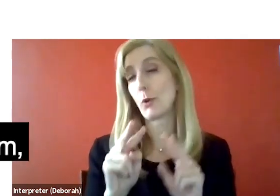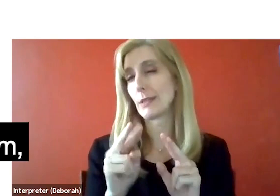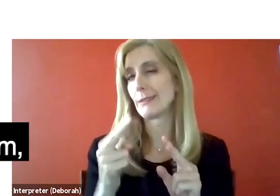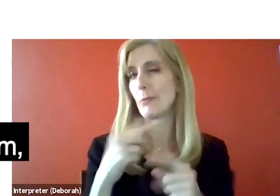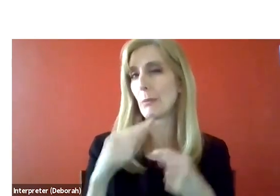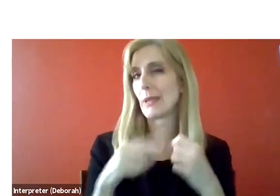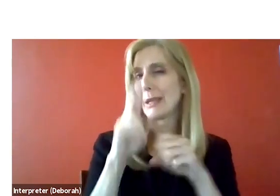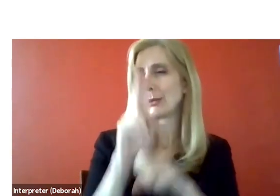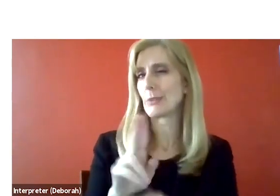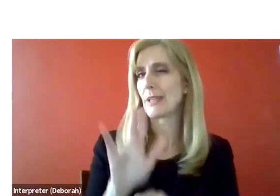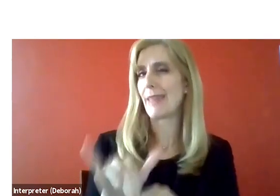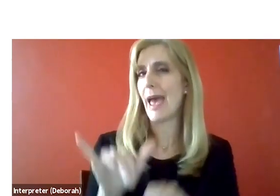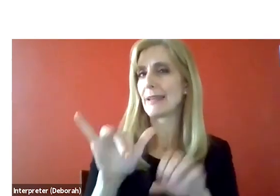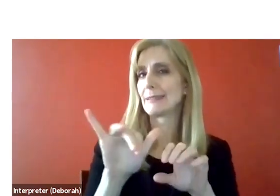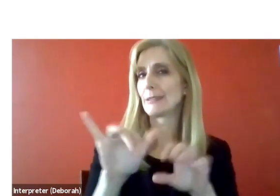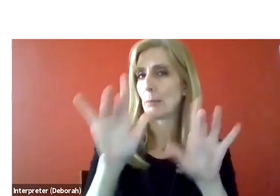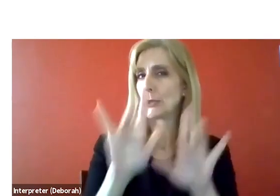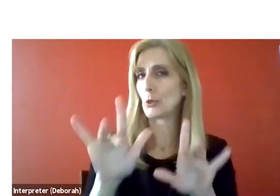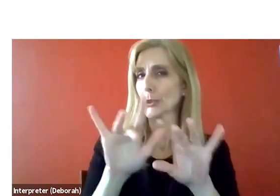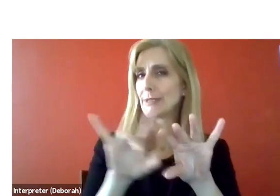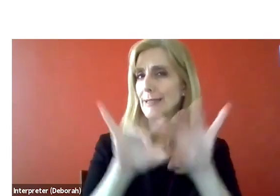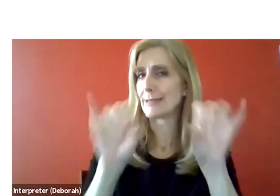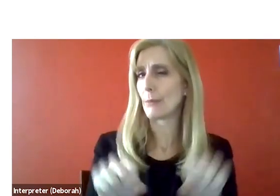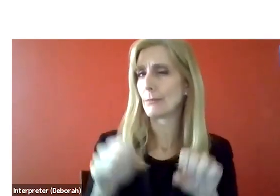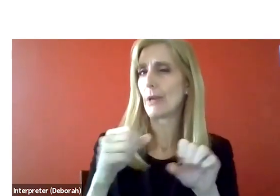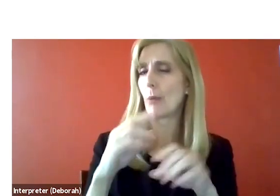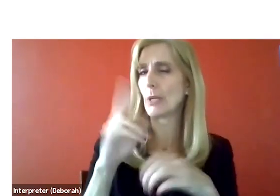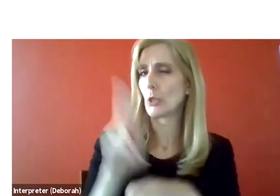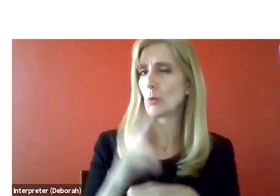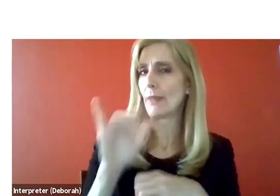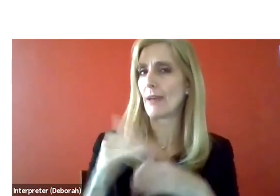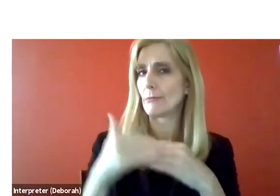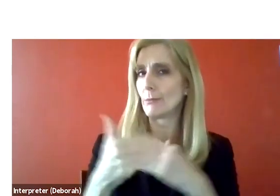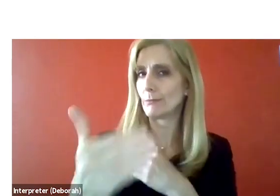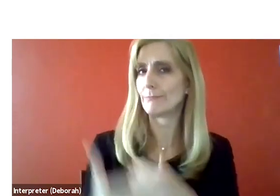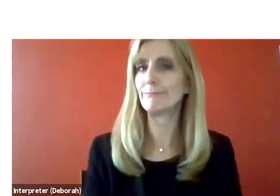that system, how that can be a tool that we use moving forward.